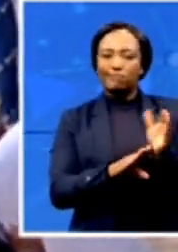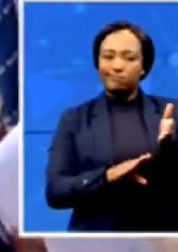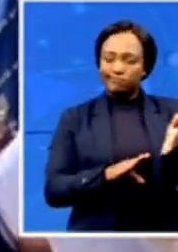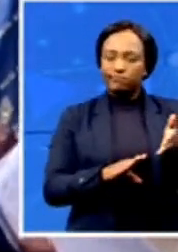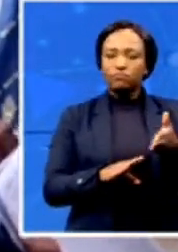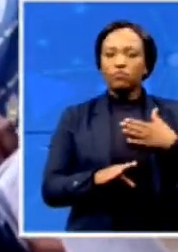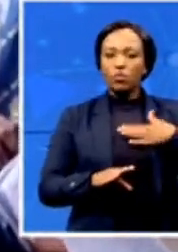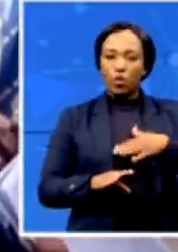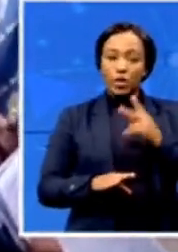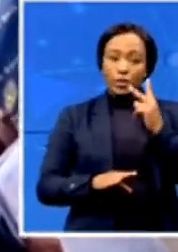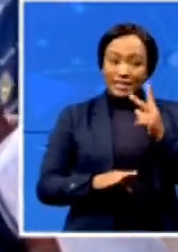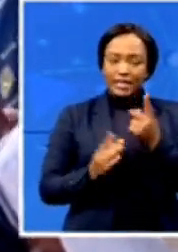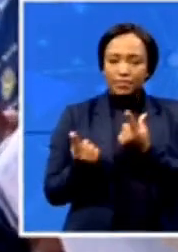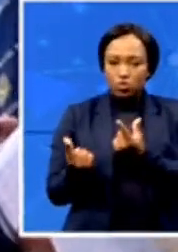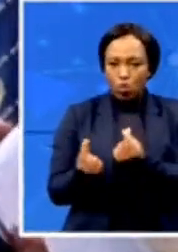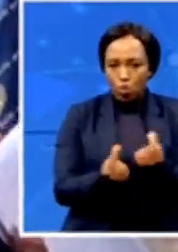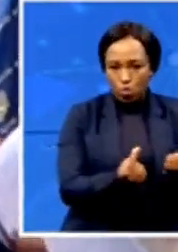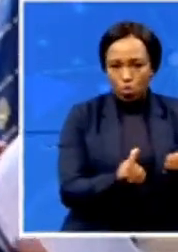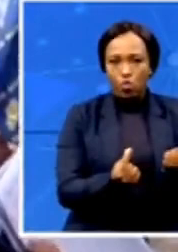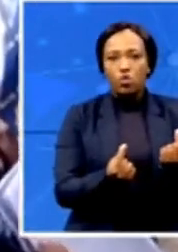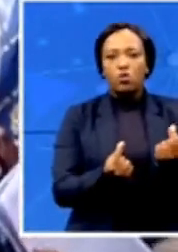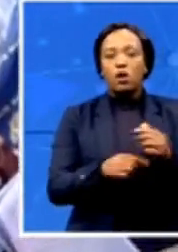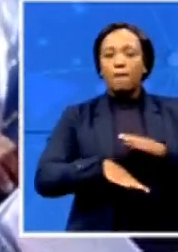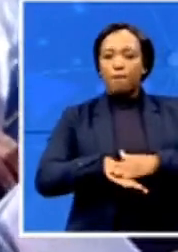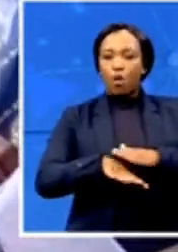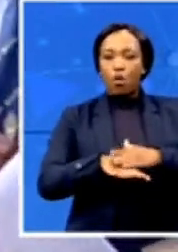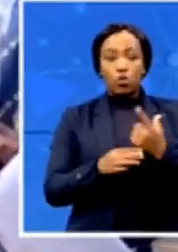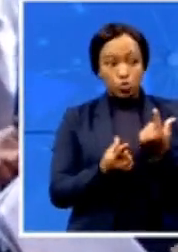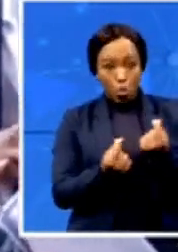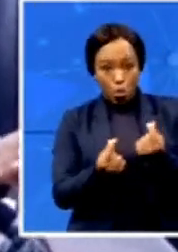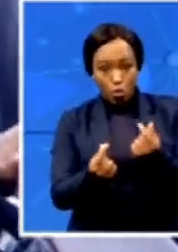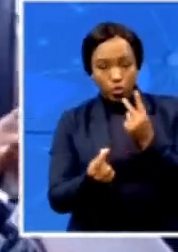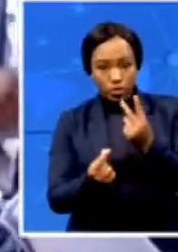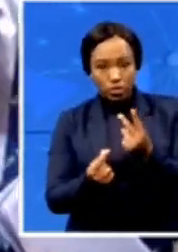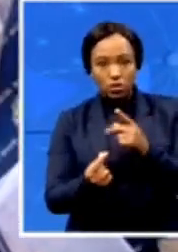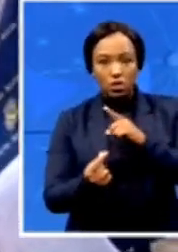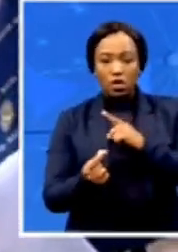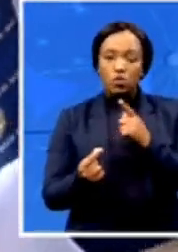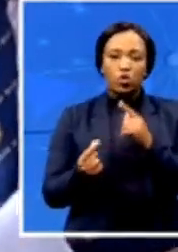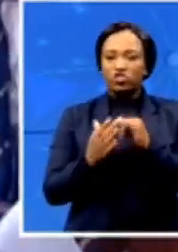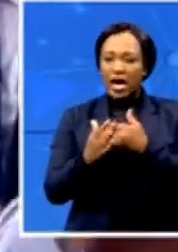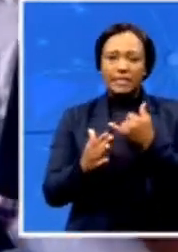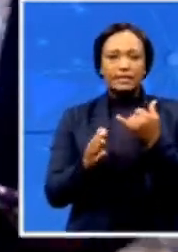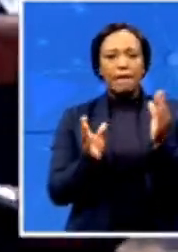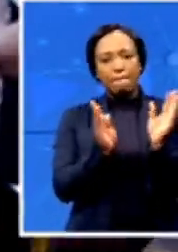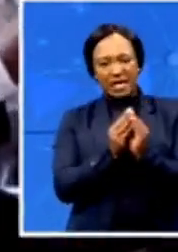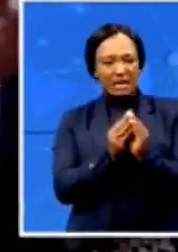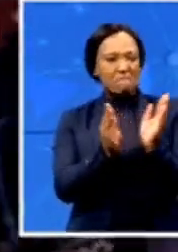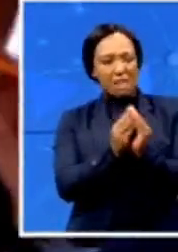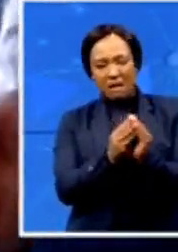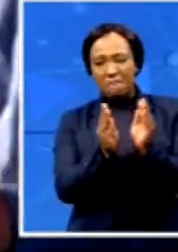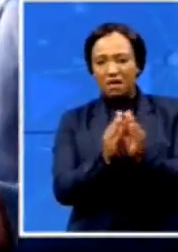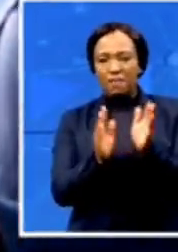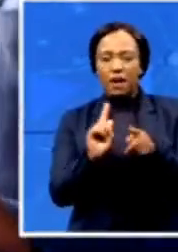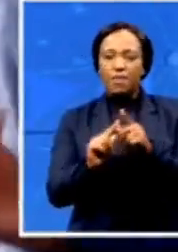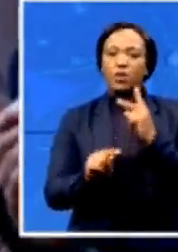It's more about seeing practical things than keep on meeting and meeting. Okay, thanks a lot. That's Noma